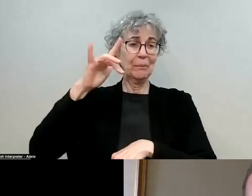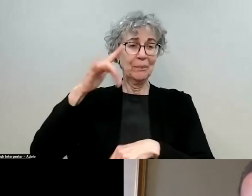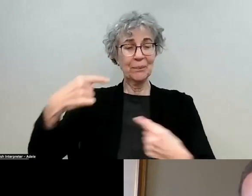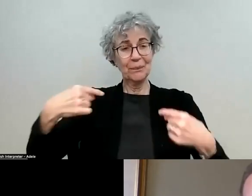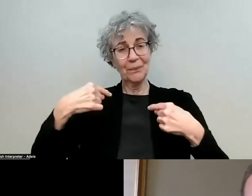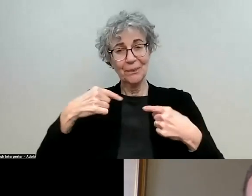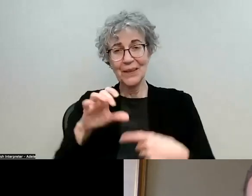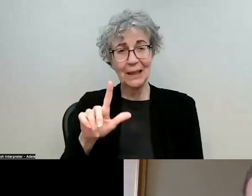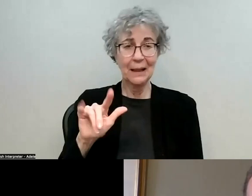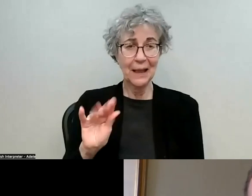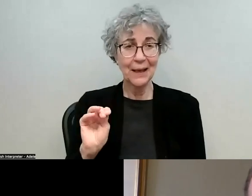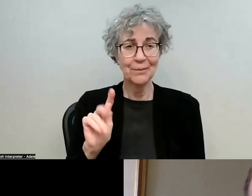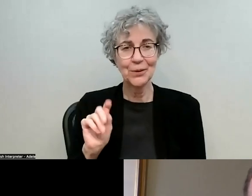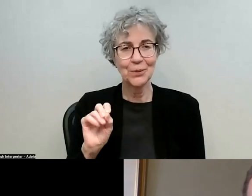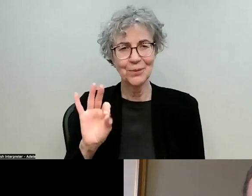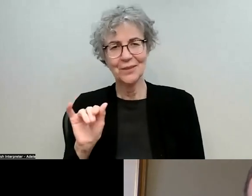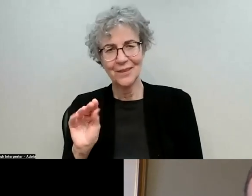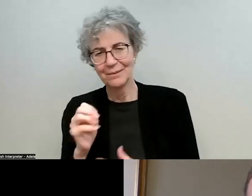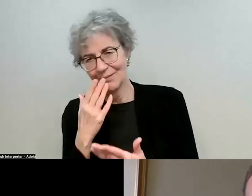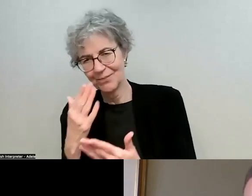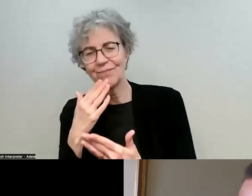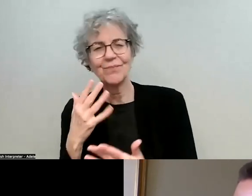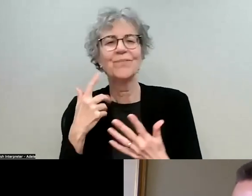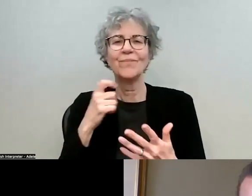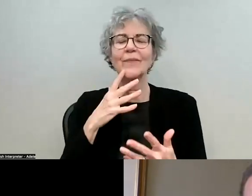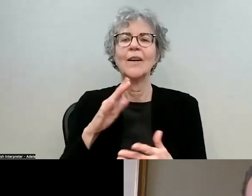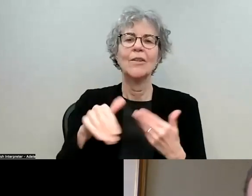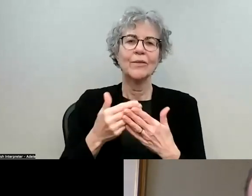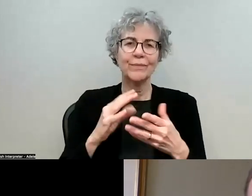Really appreciate hearing your comments and bringing us up to